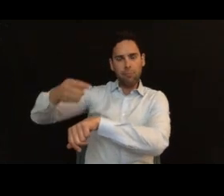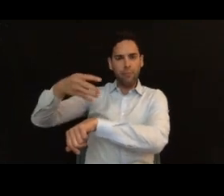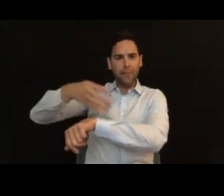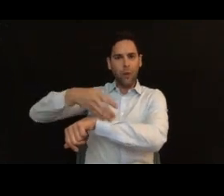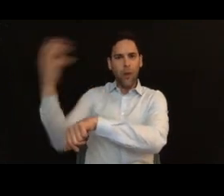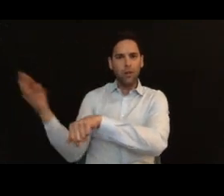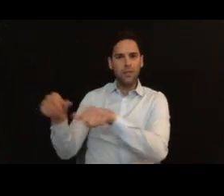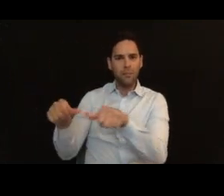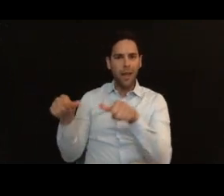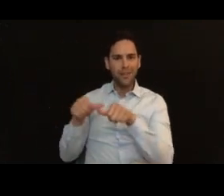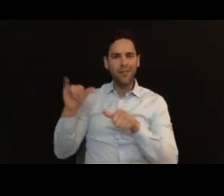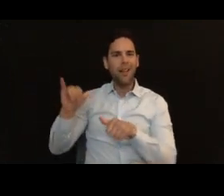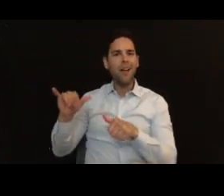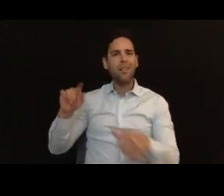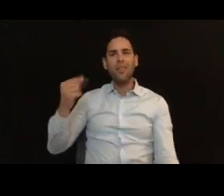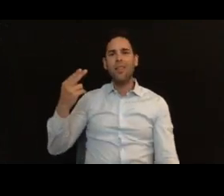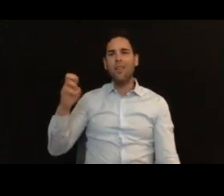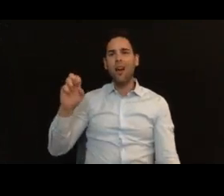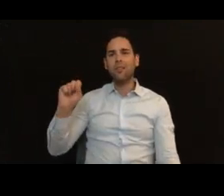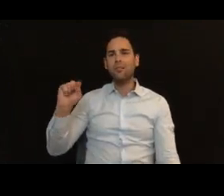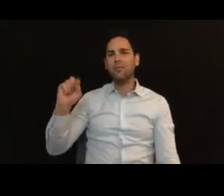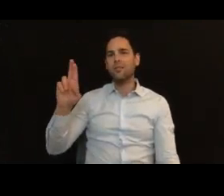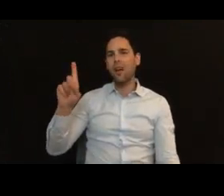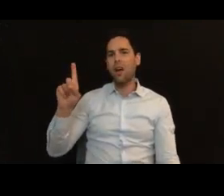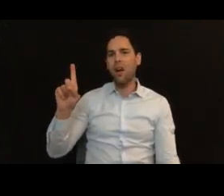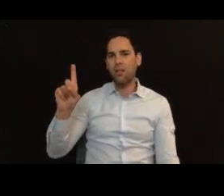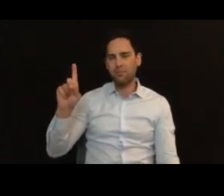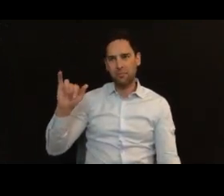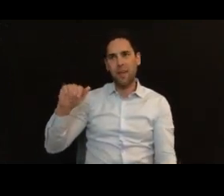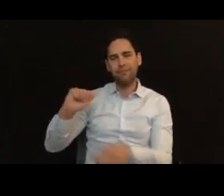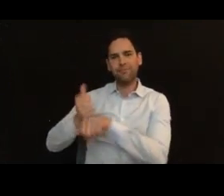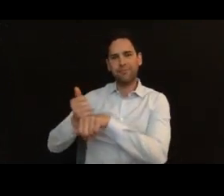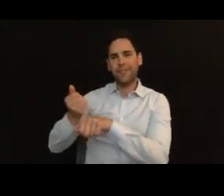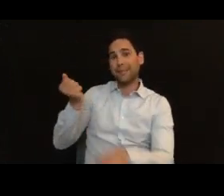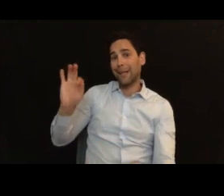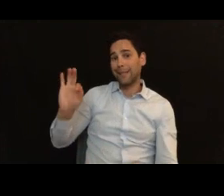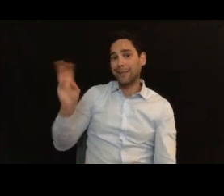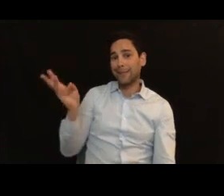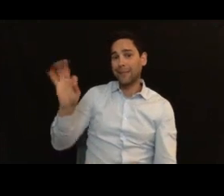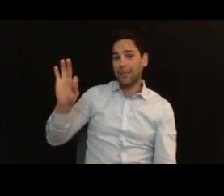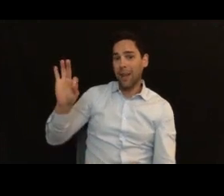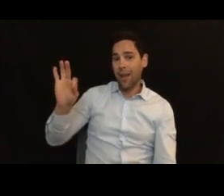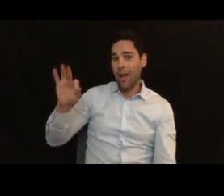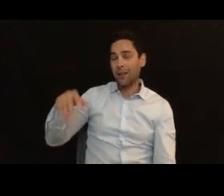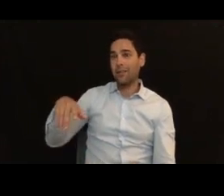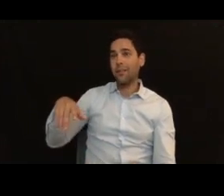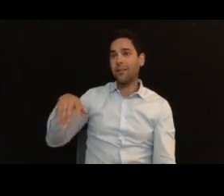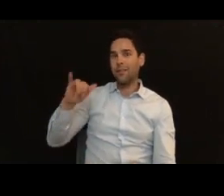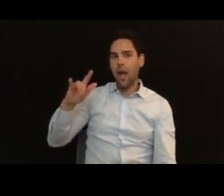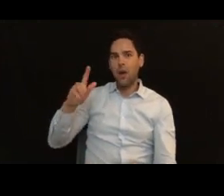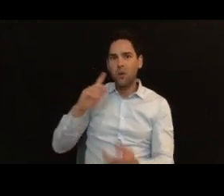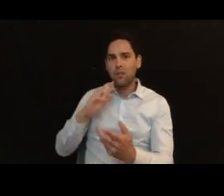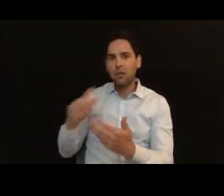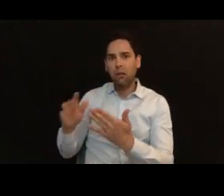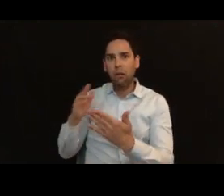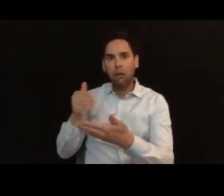since 1969, and was in danger of closing because of this competition for real estate, where the